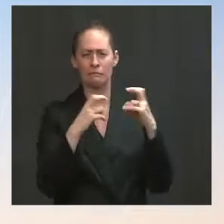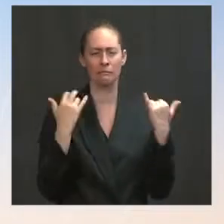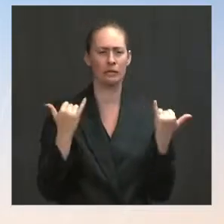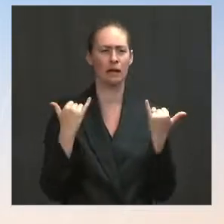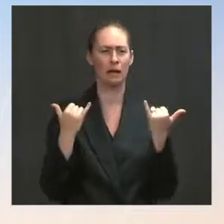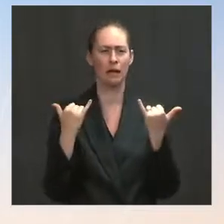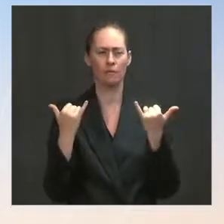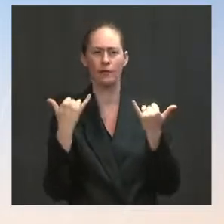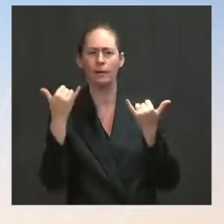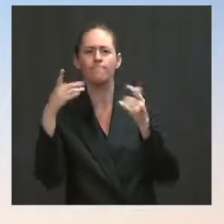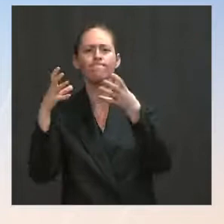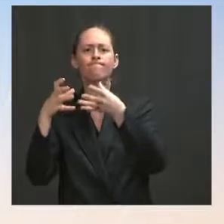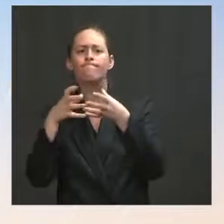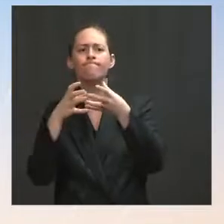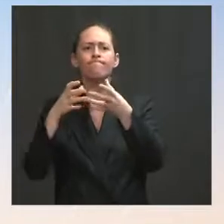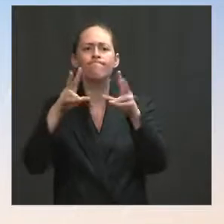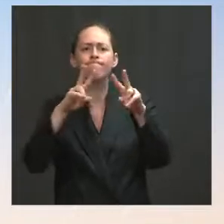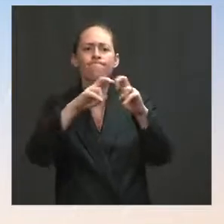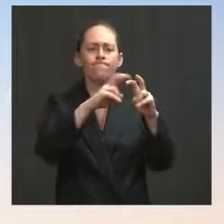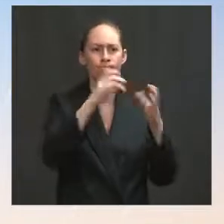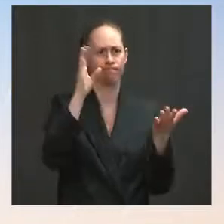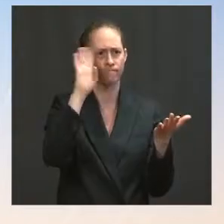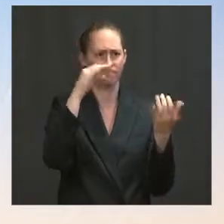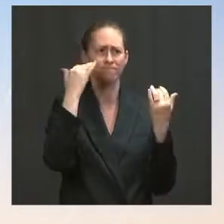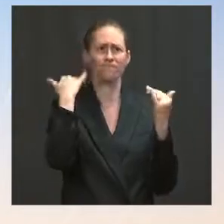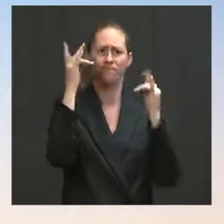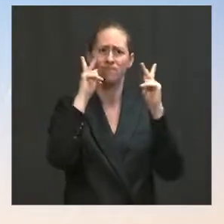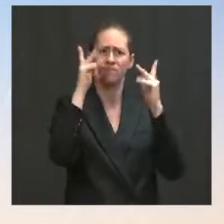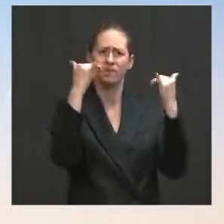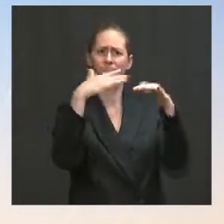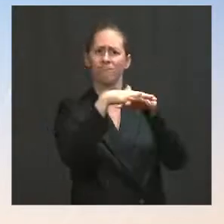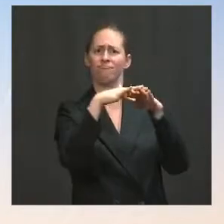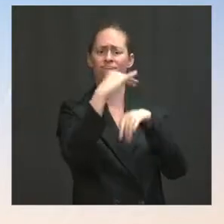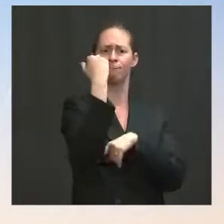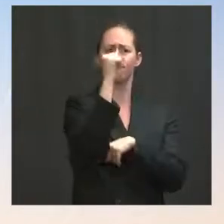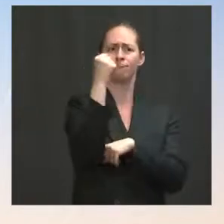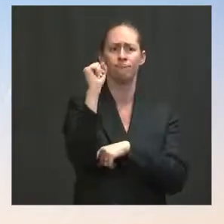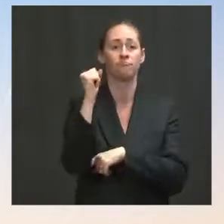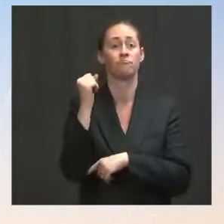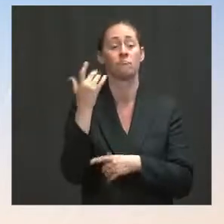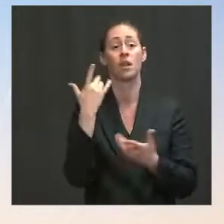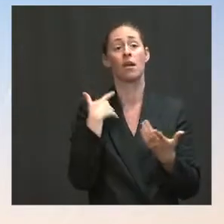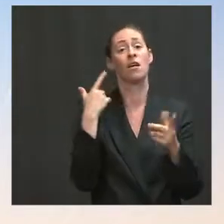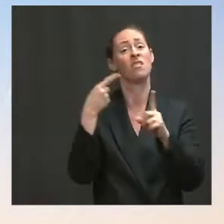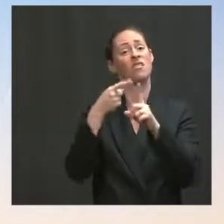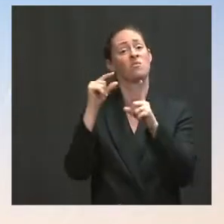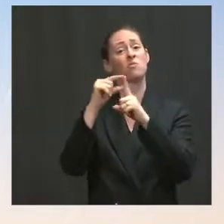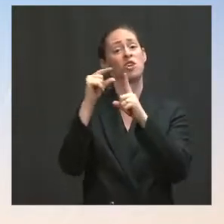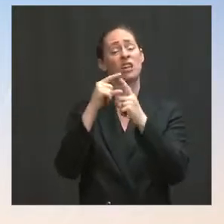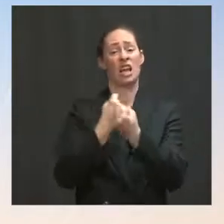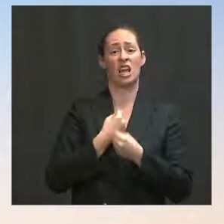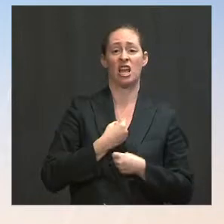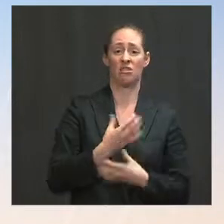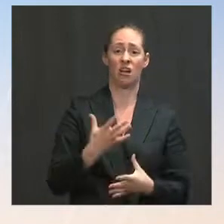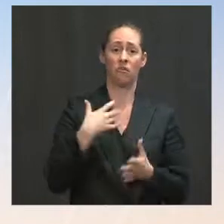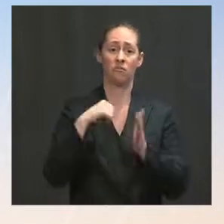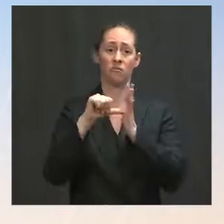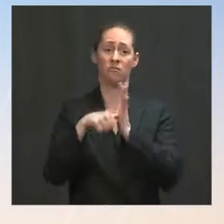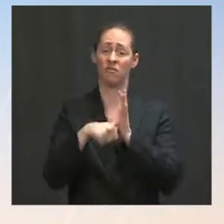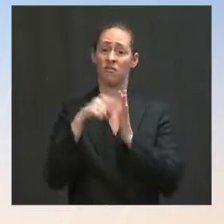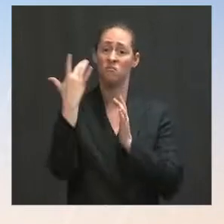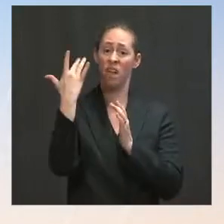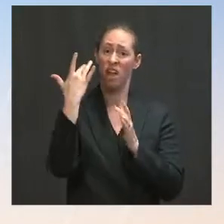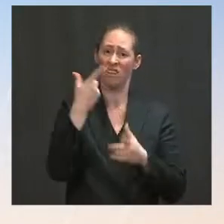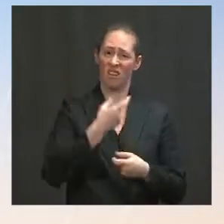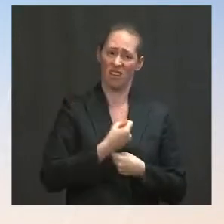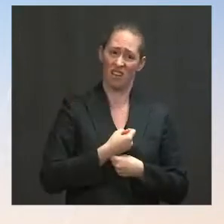came to the streets. But we know that when we say exhaustion, the manner by which the people of